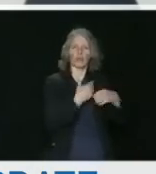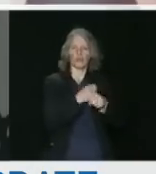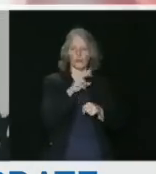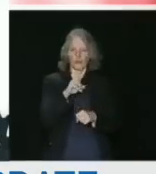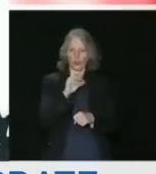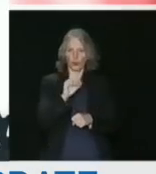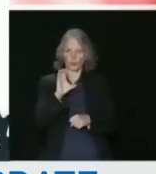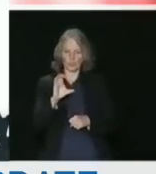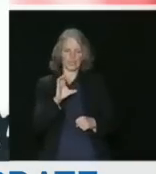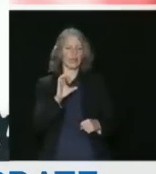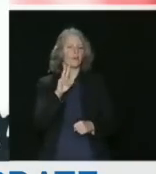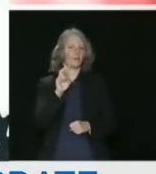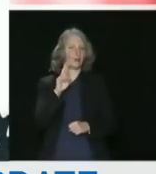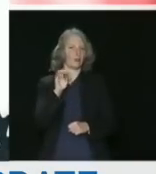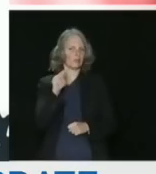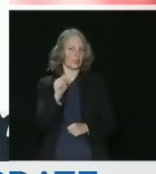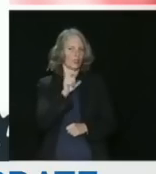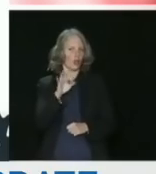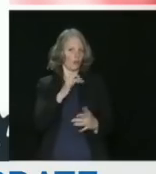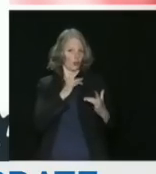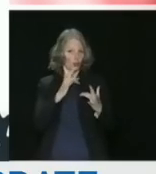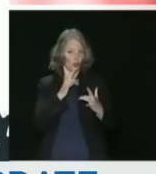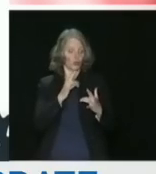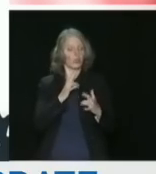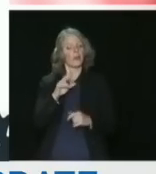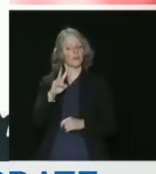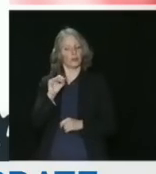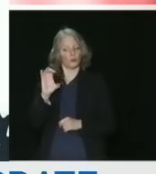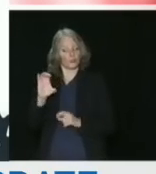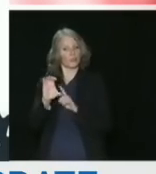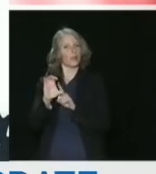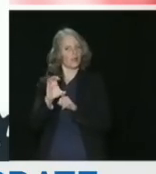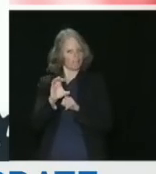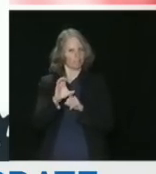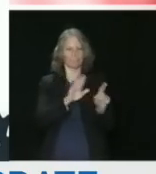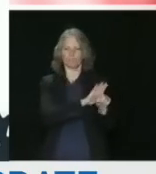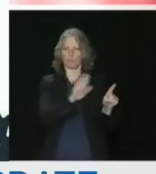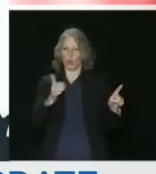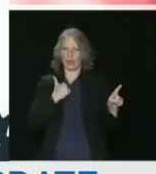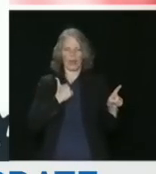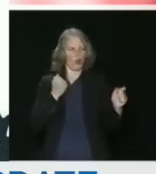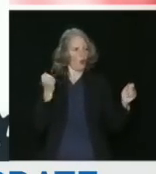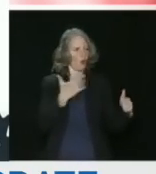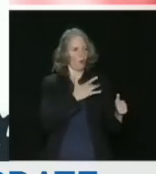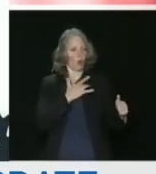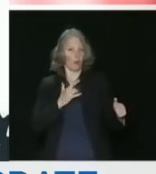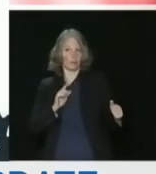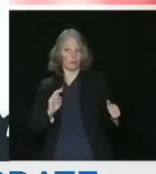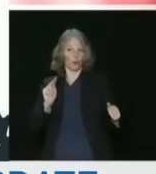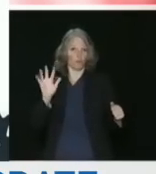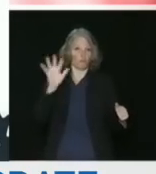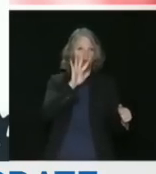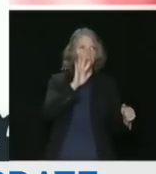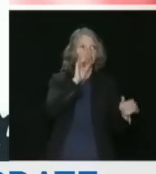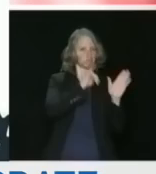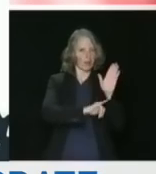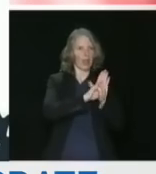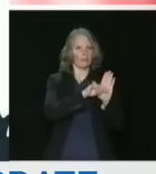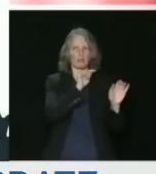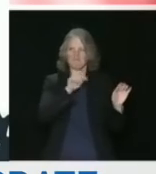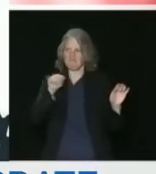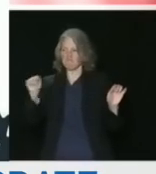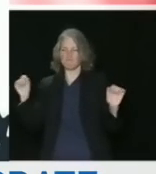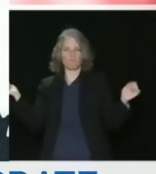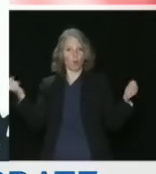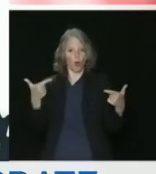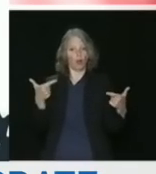of the COVID-19 virus have appeared in all provinces and 2 territories, with over